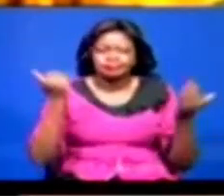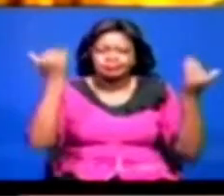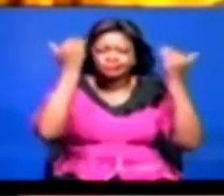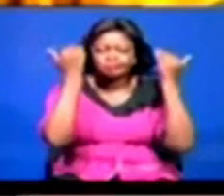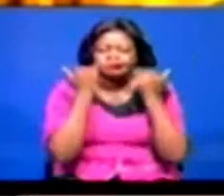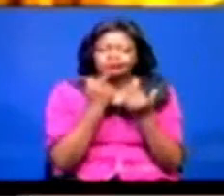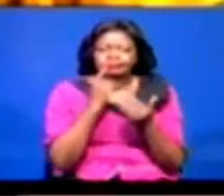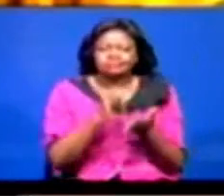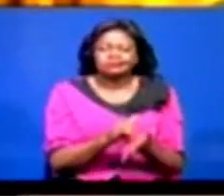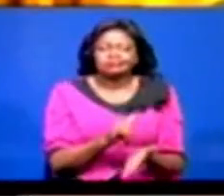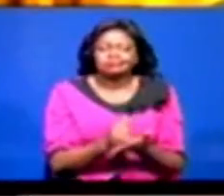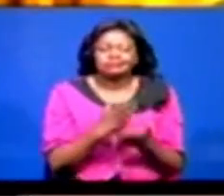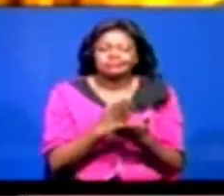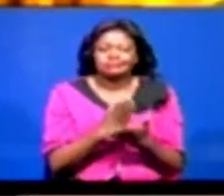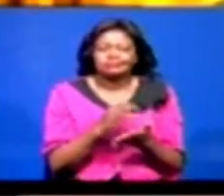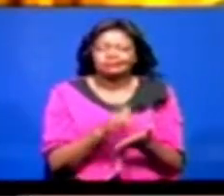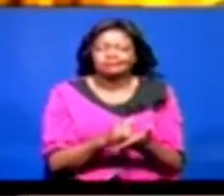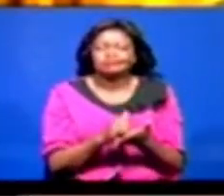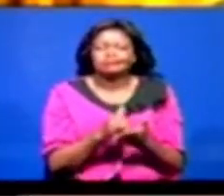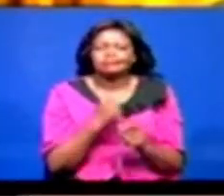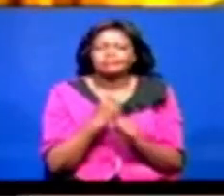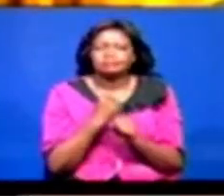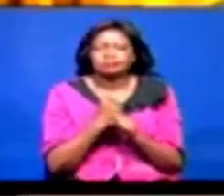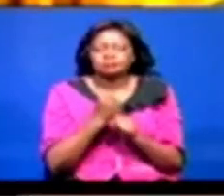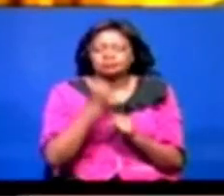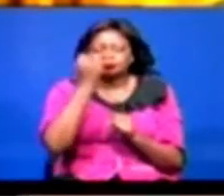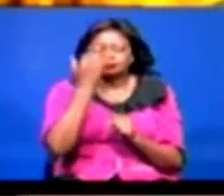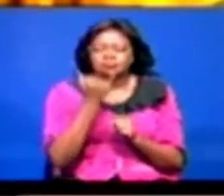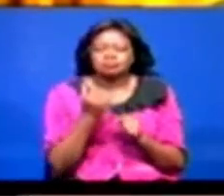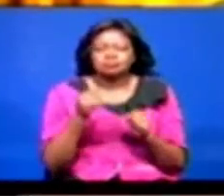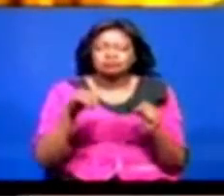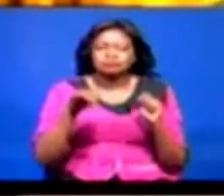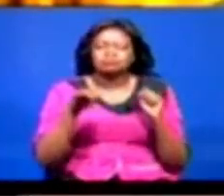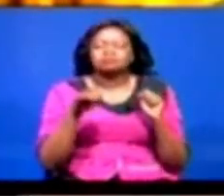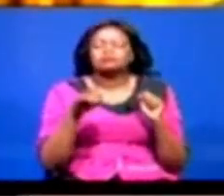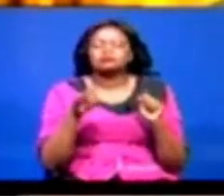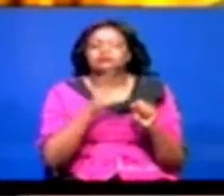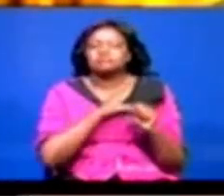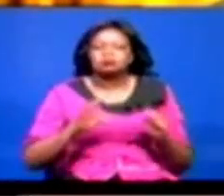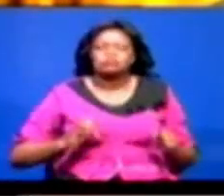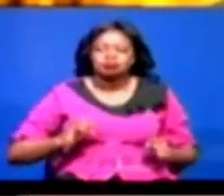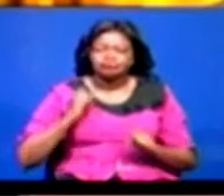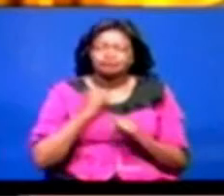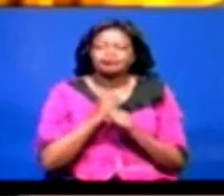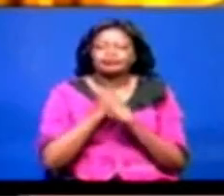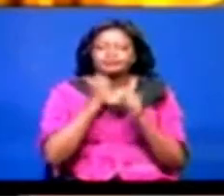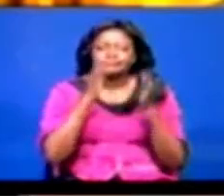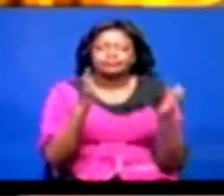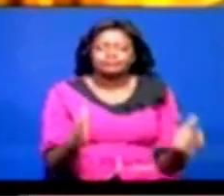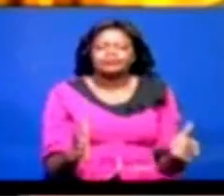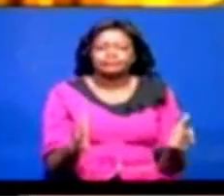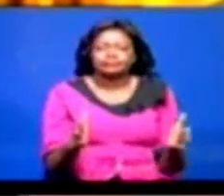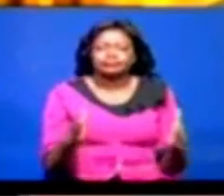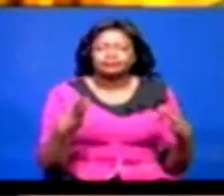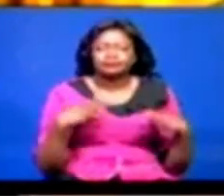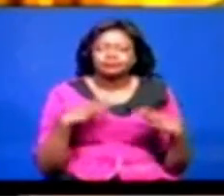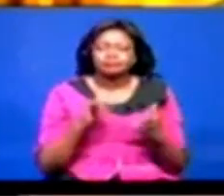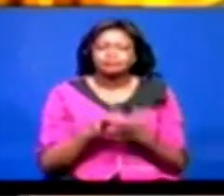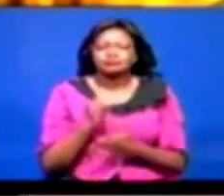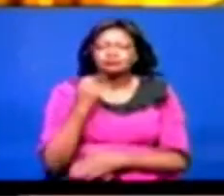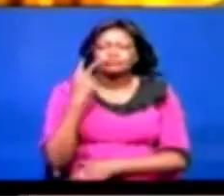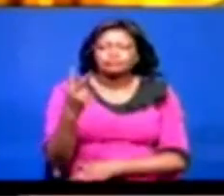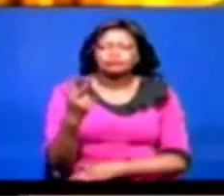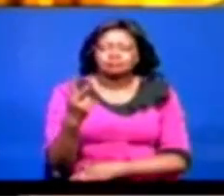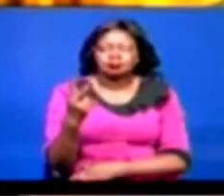the verification that is undertaken by the commission employees, by the people that we saw in the